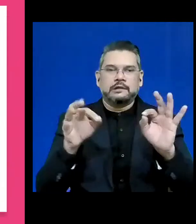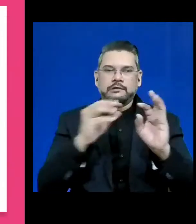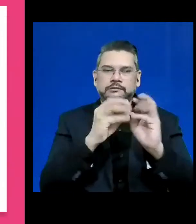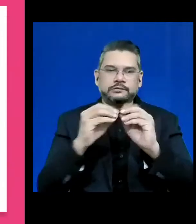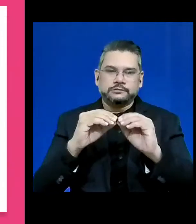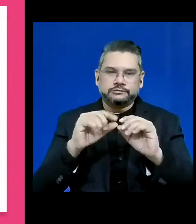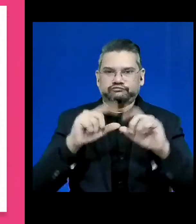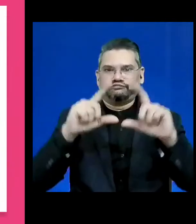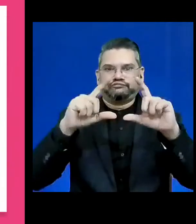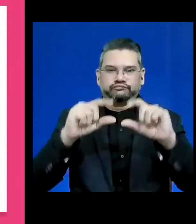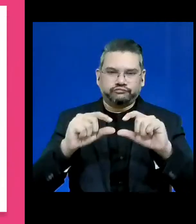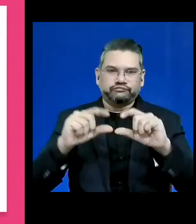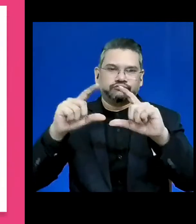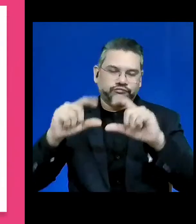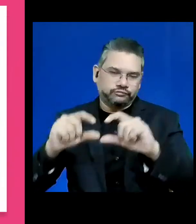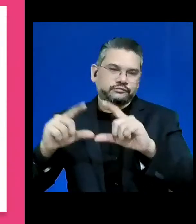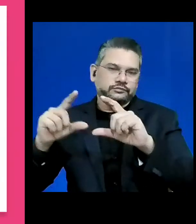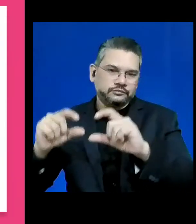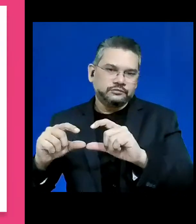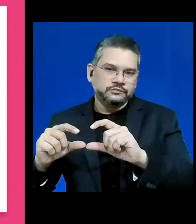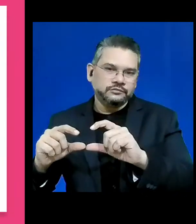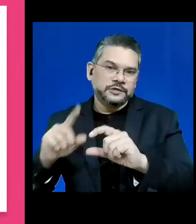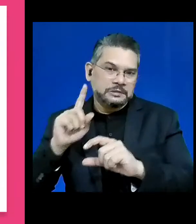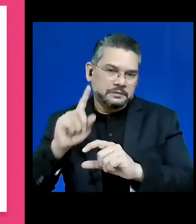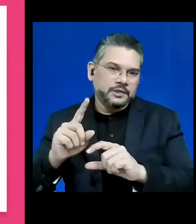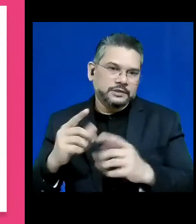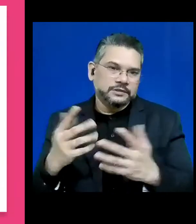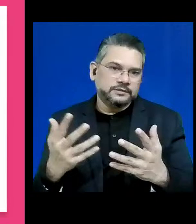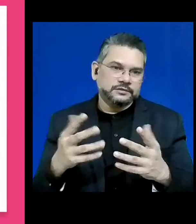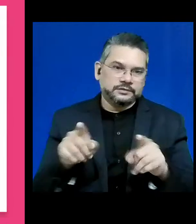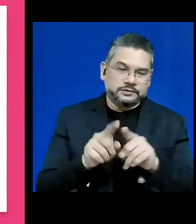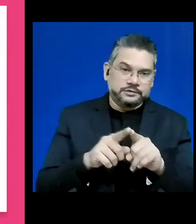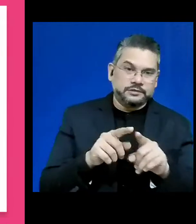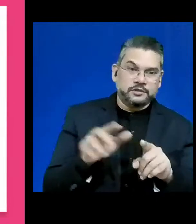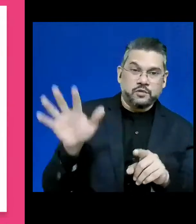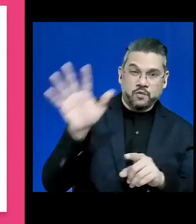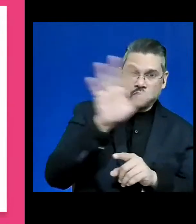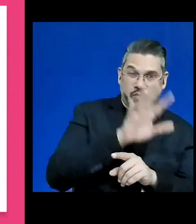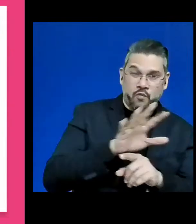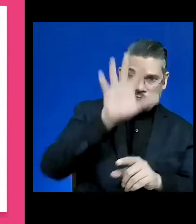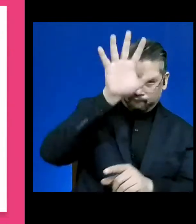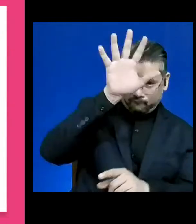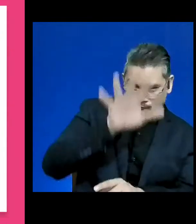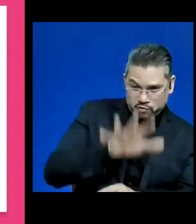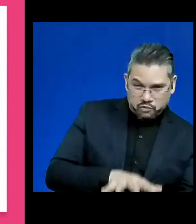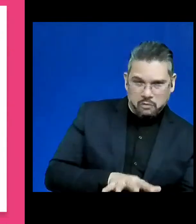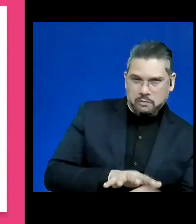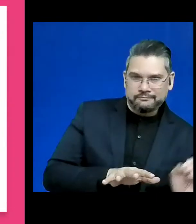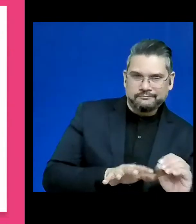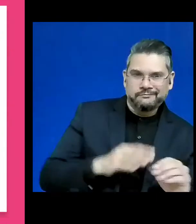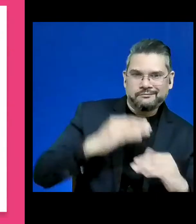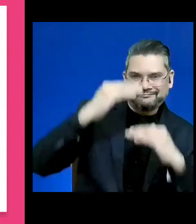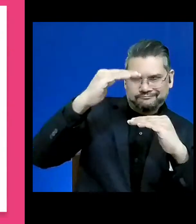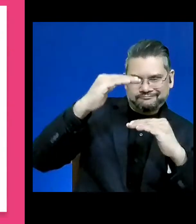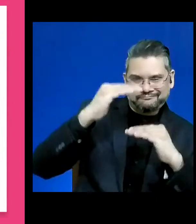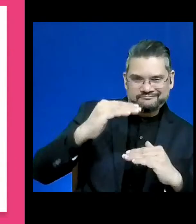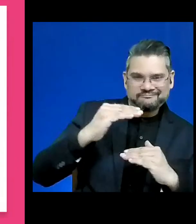not necessarily the whole page. So that allows for better reflow and such of the content.